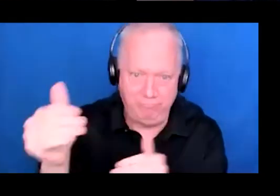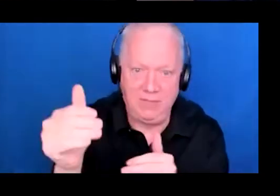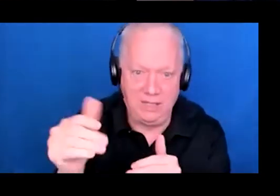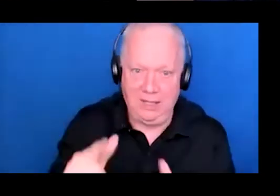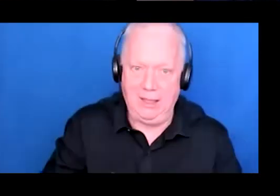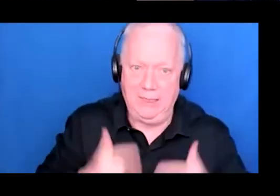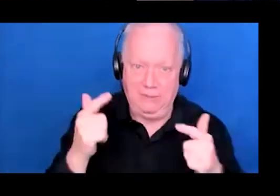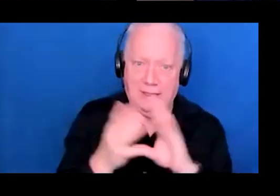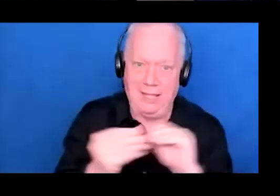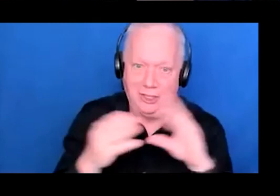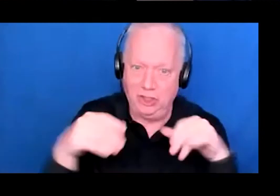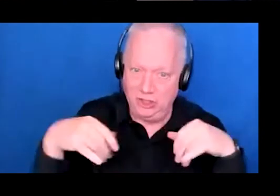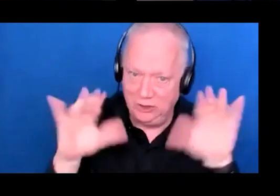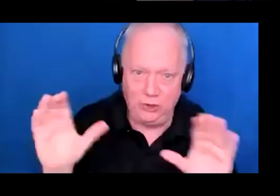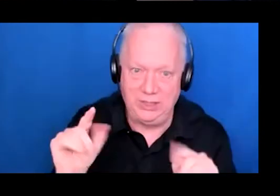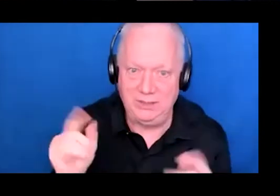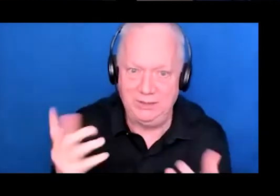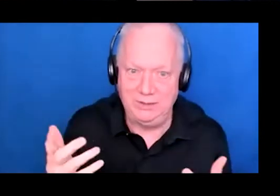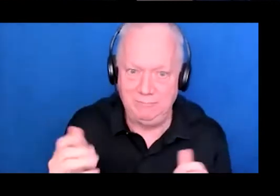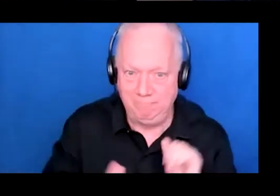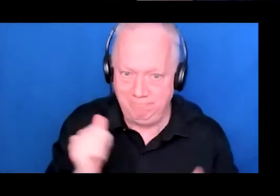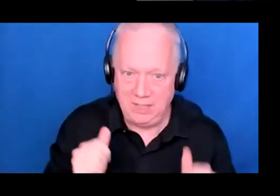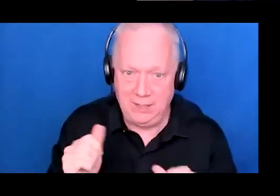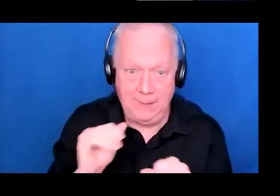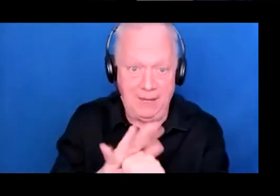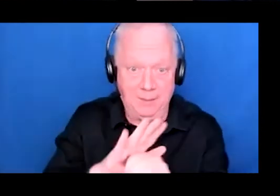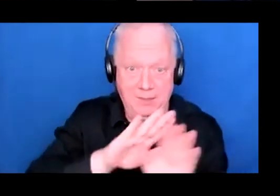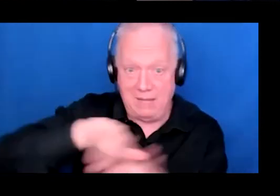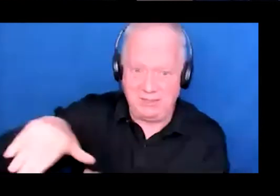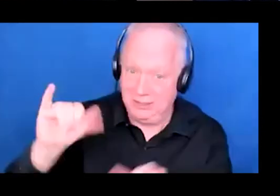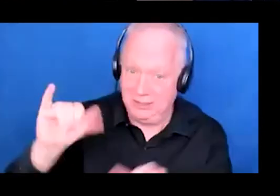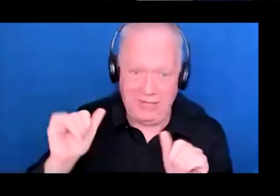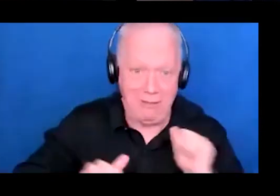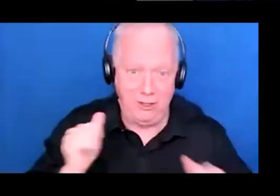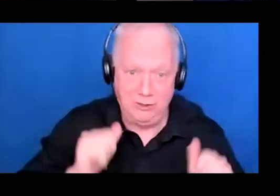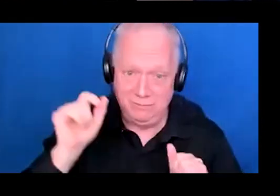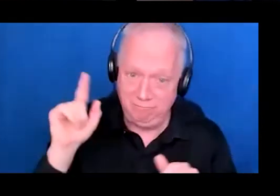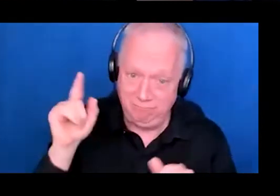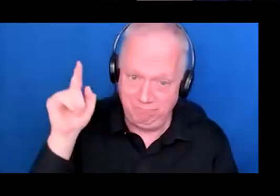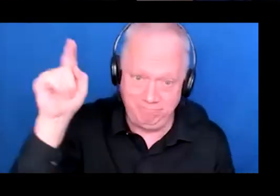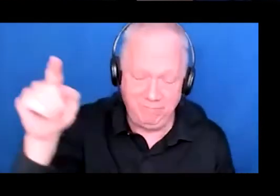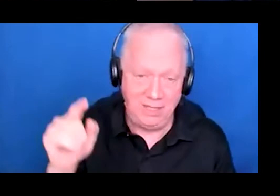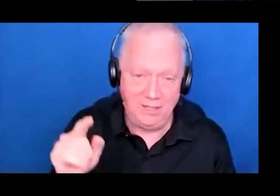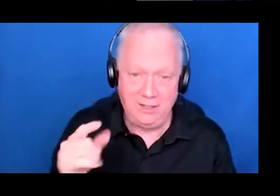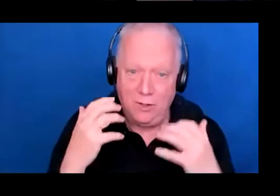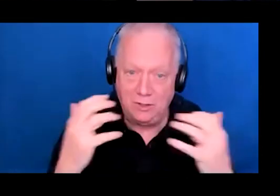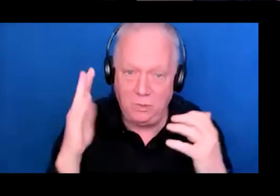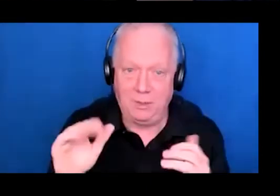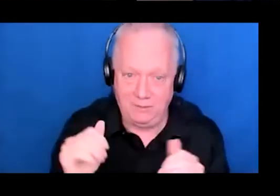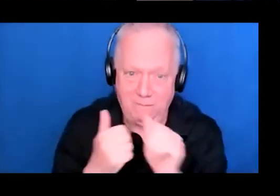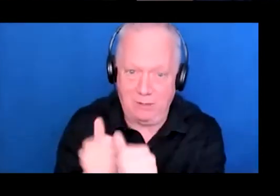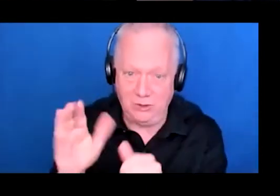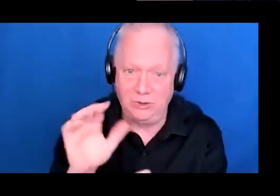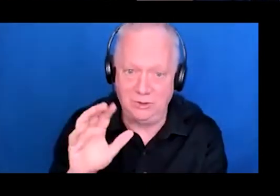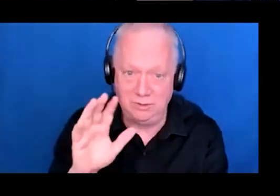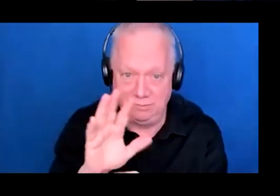He's still doing it, and when this pandemic passes, he's still going to be out there, and the audiences will be able to follow his work